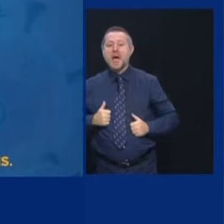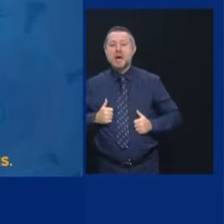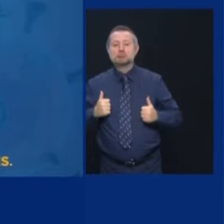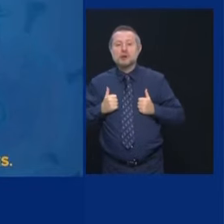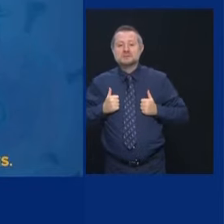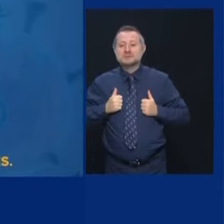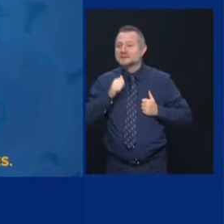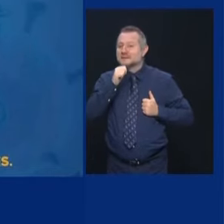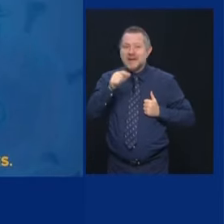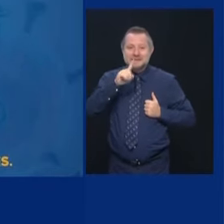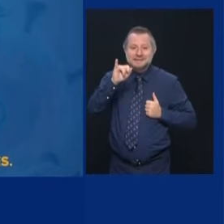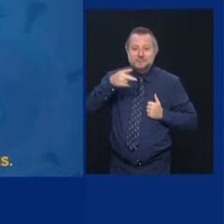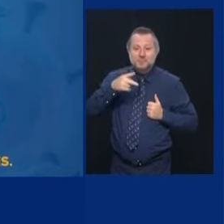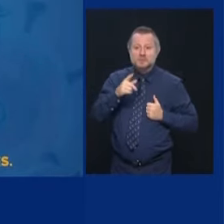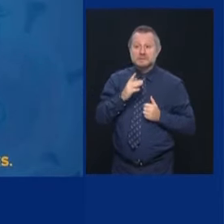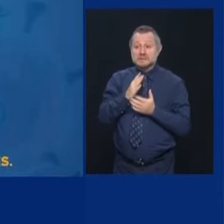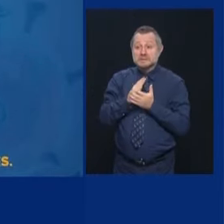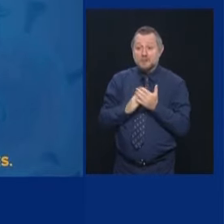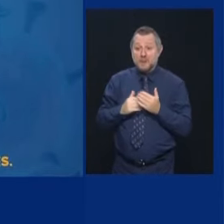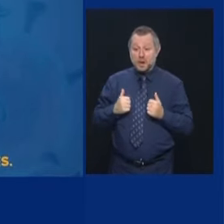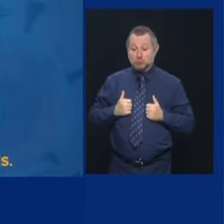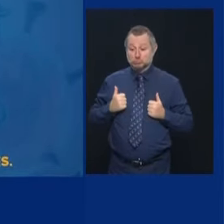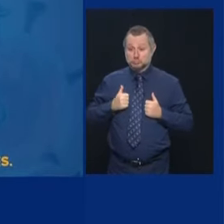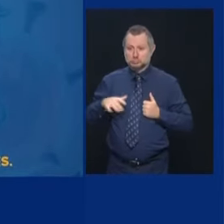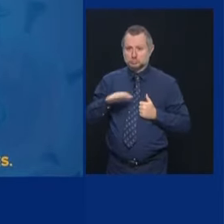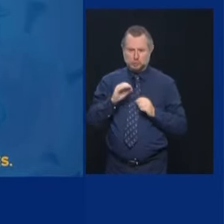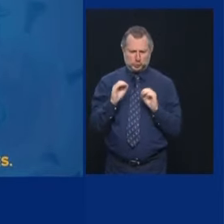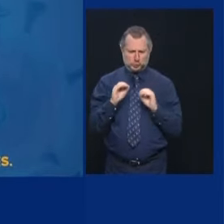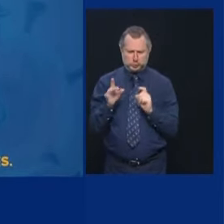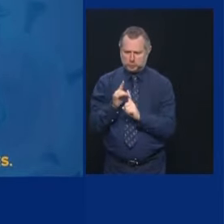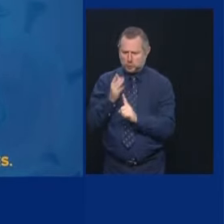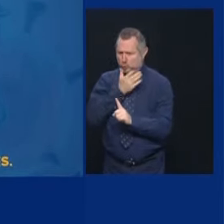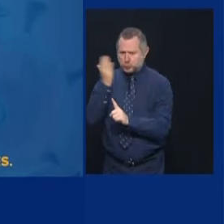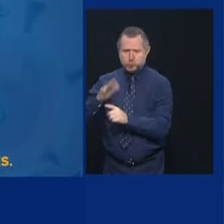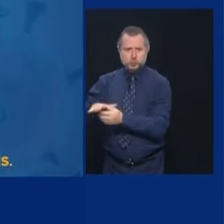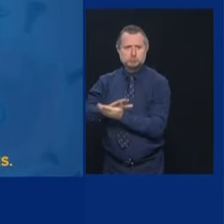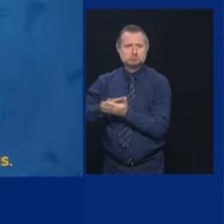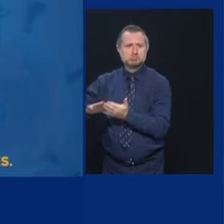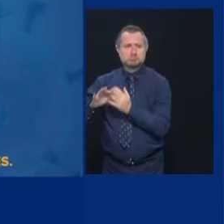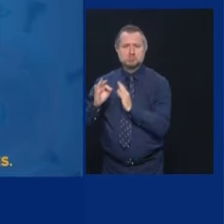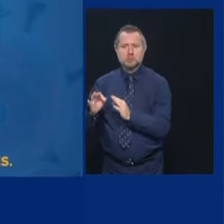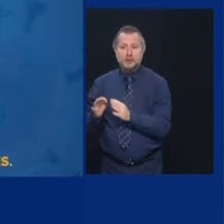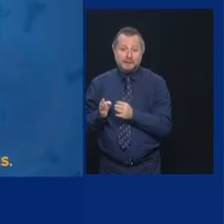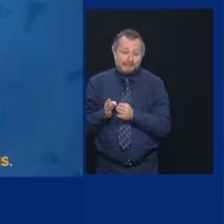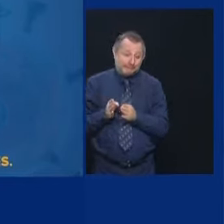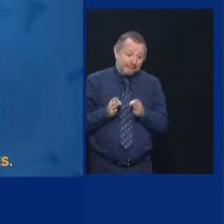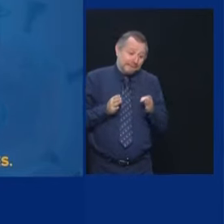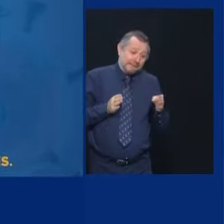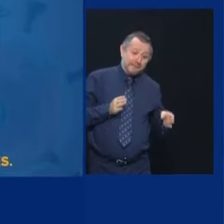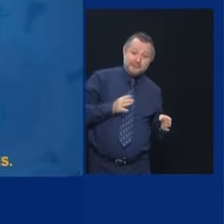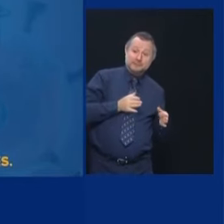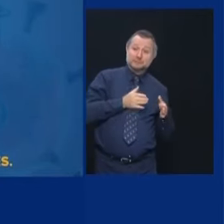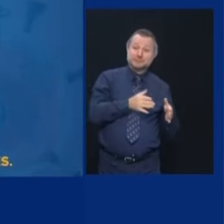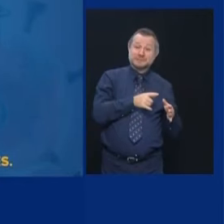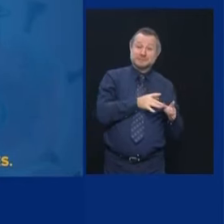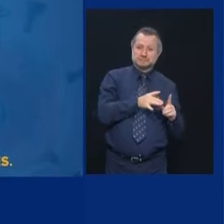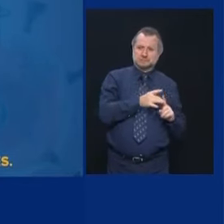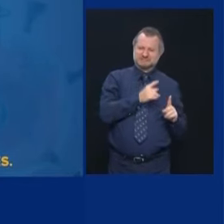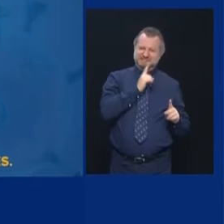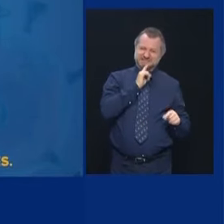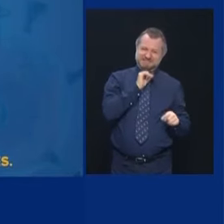that zip code that aren't infected. You then have areas outside the zip code that are